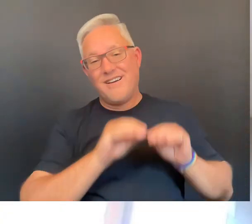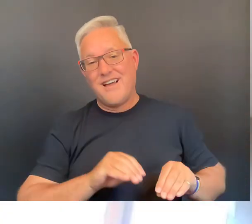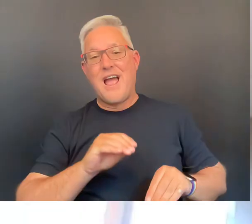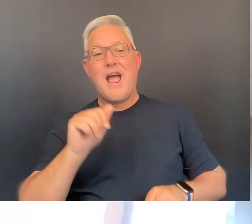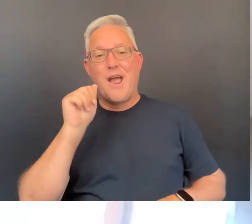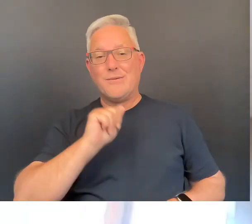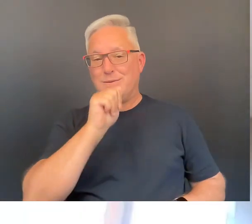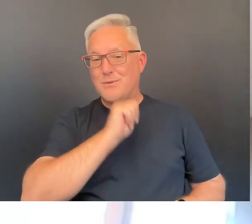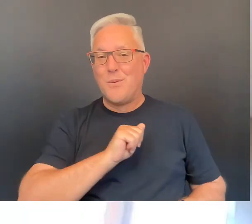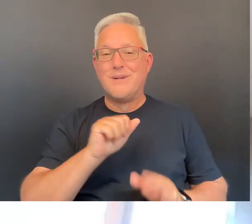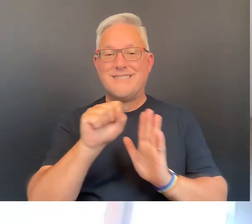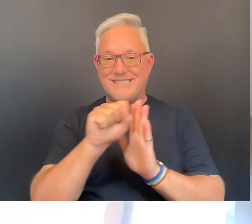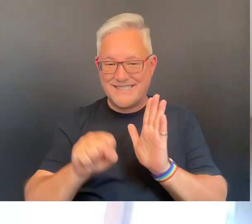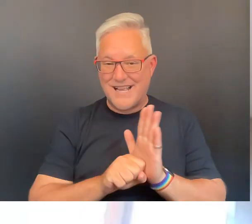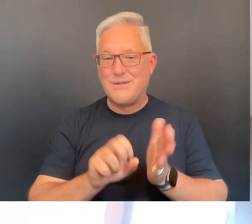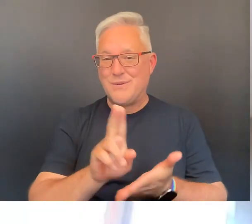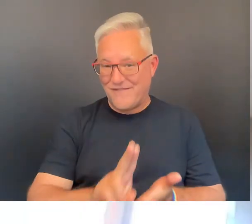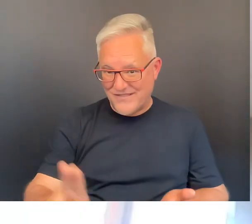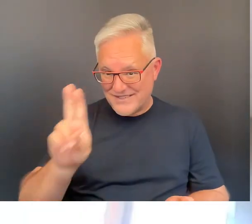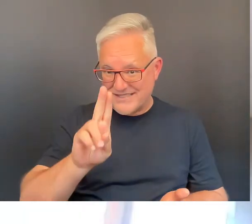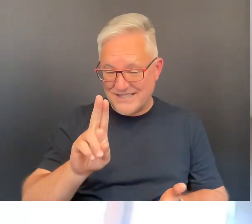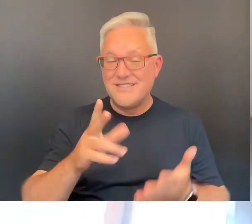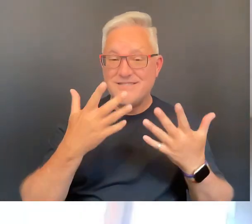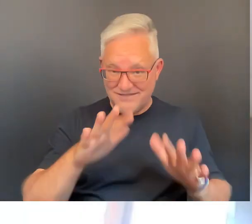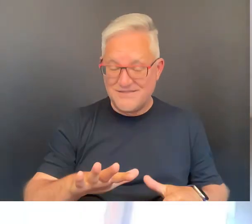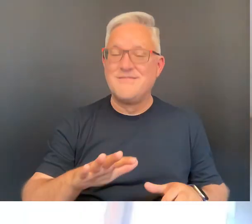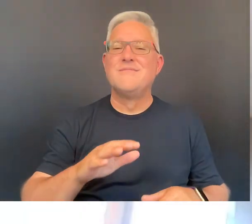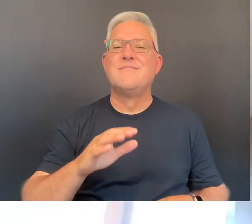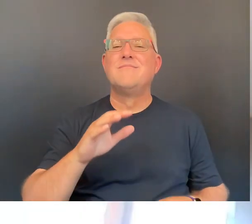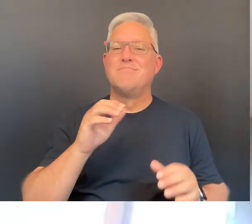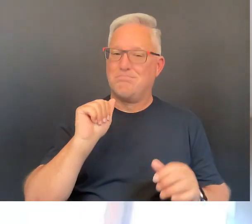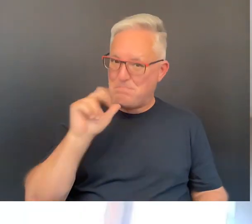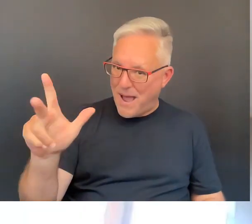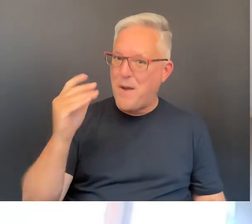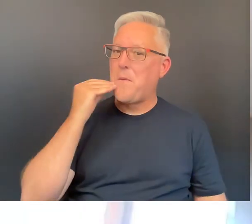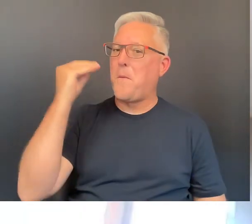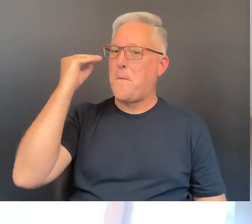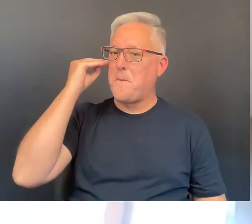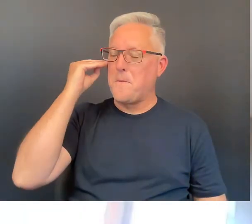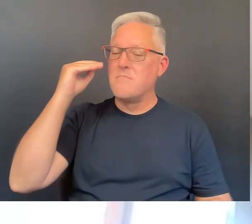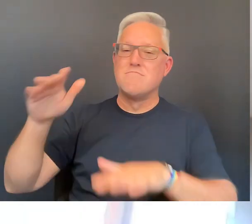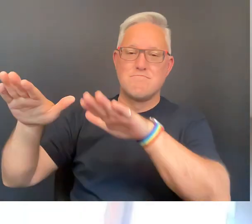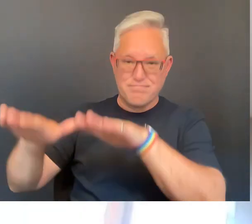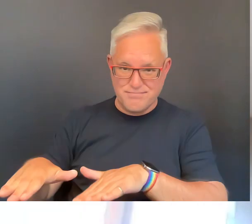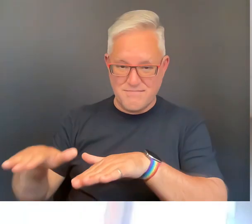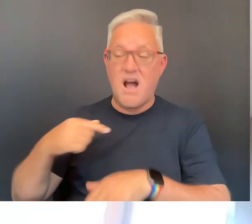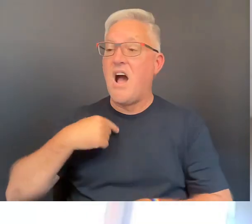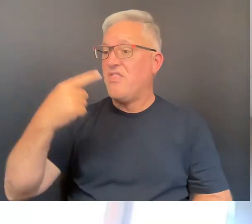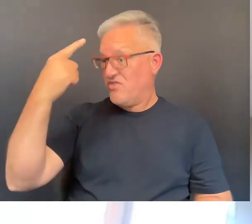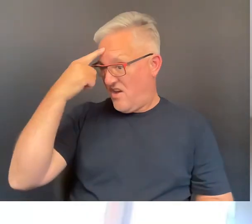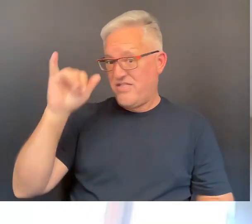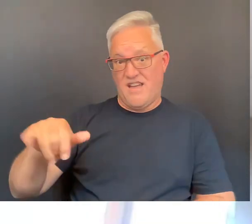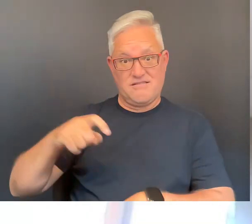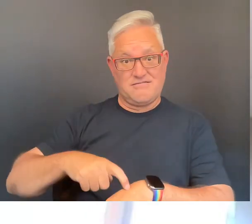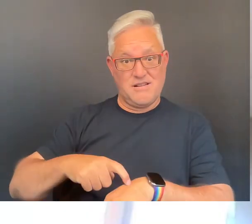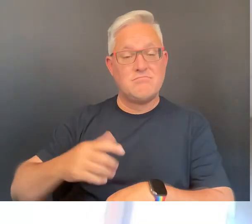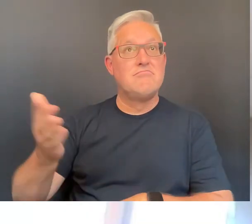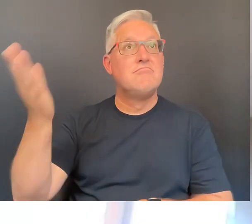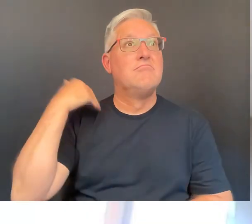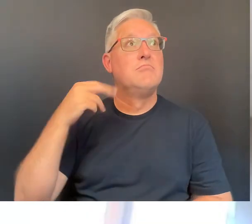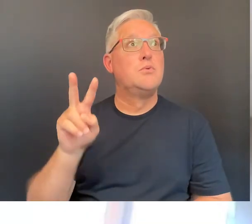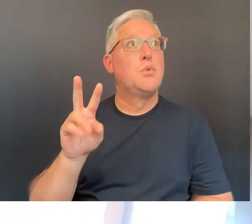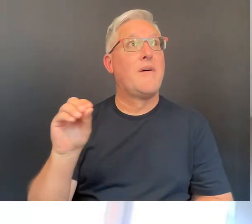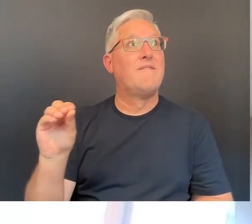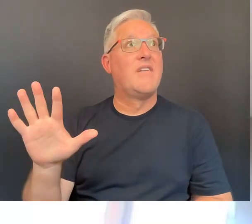State University. And then I went home. And I thought when I went home at that time in